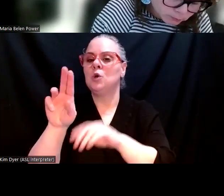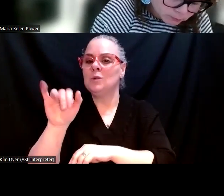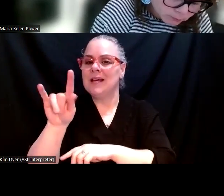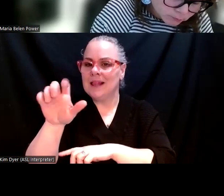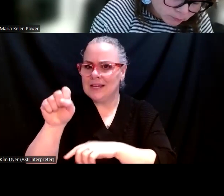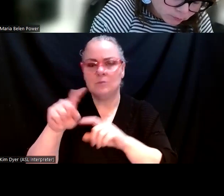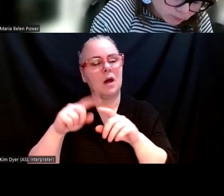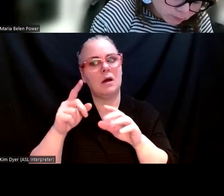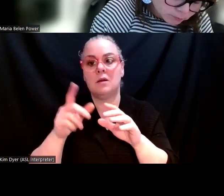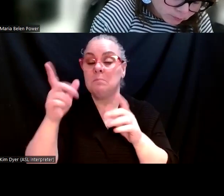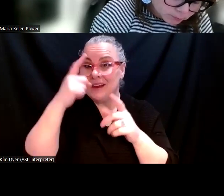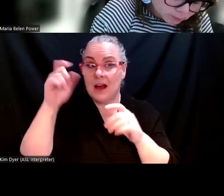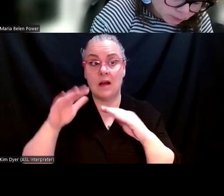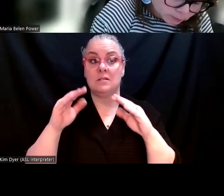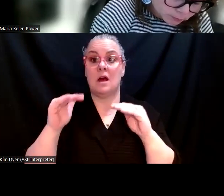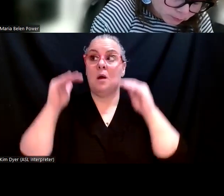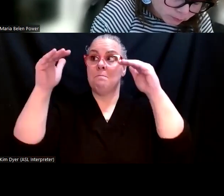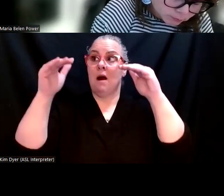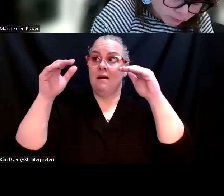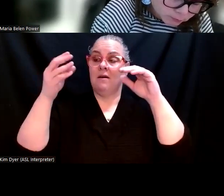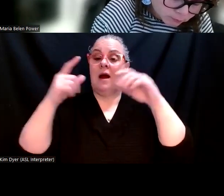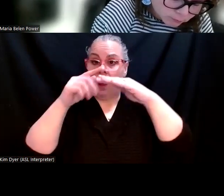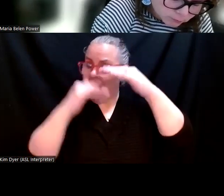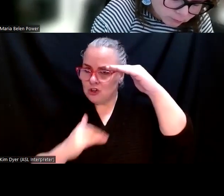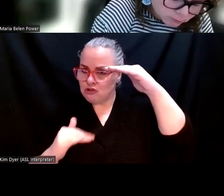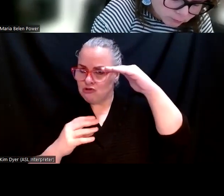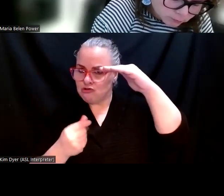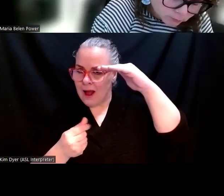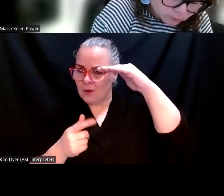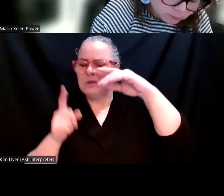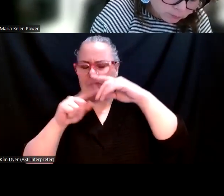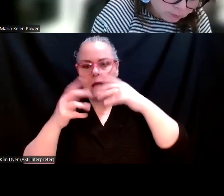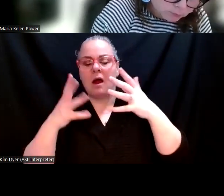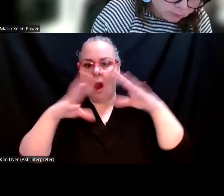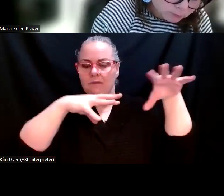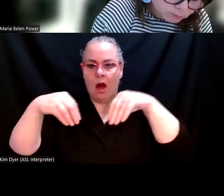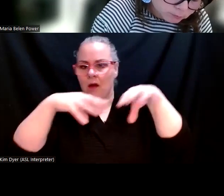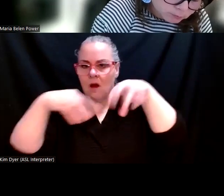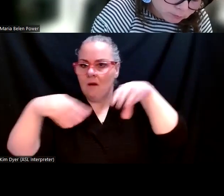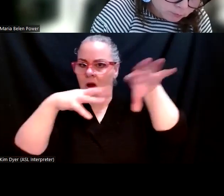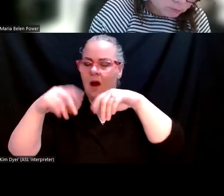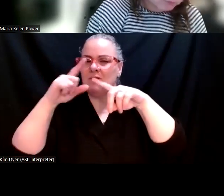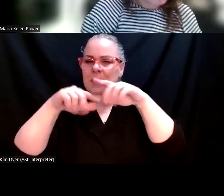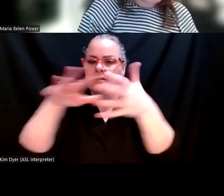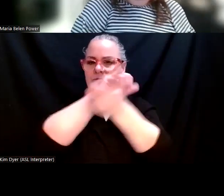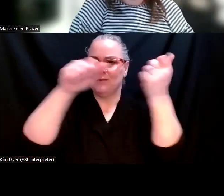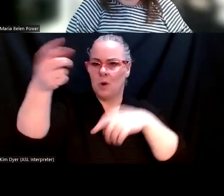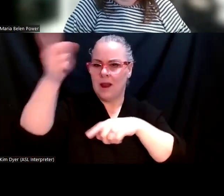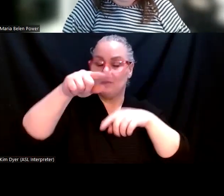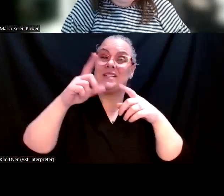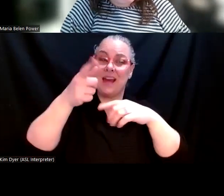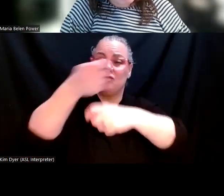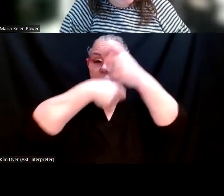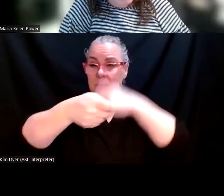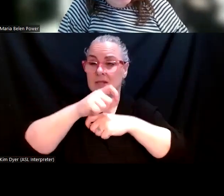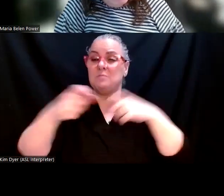power outages due to the above-ground power grid structure on our major roadways. Could these be replaced to have underground